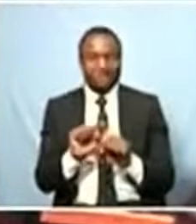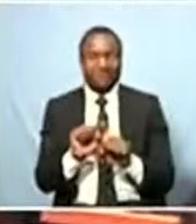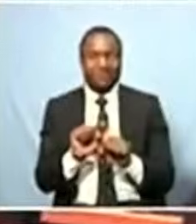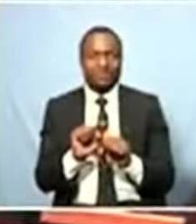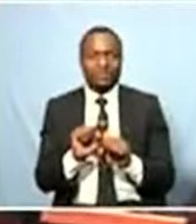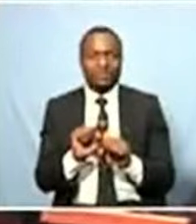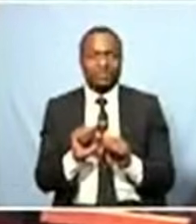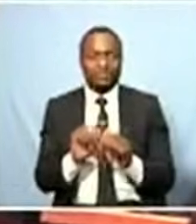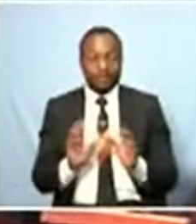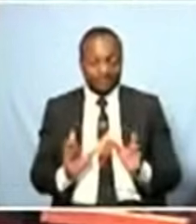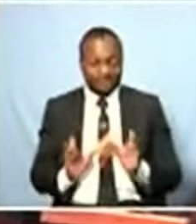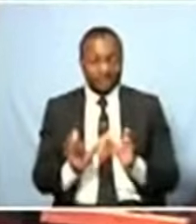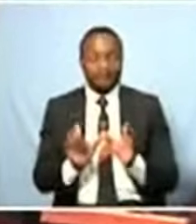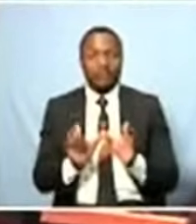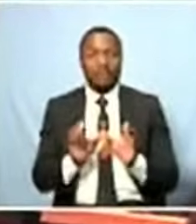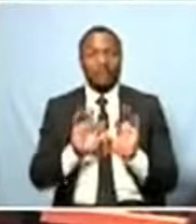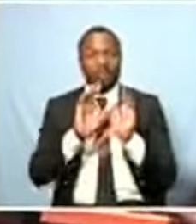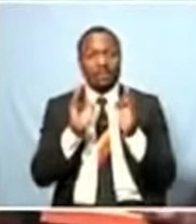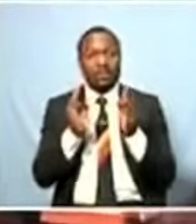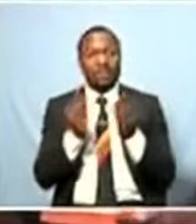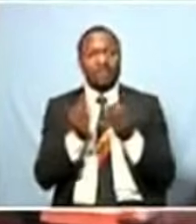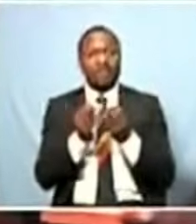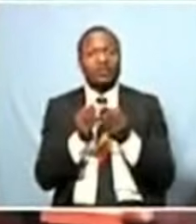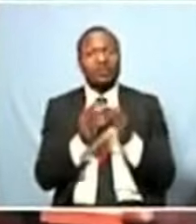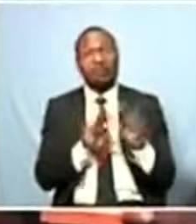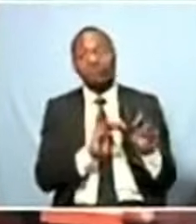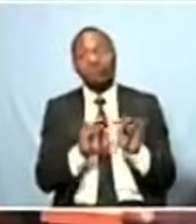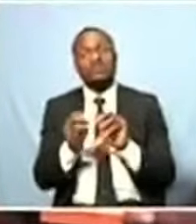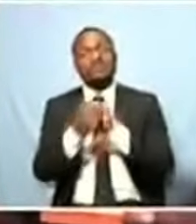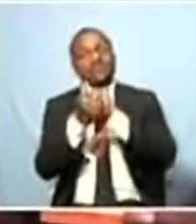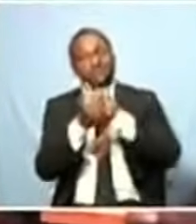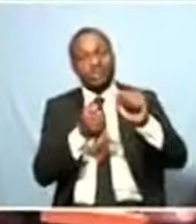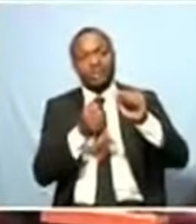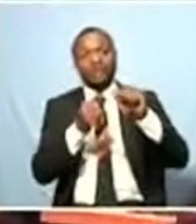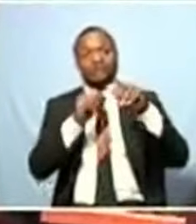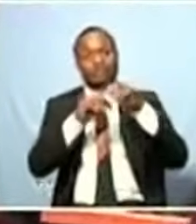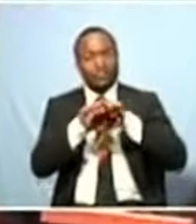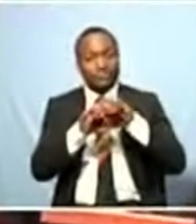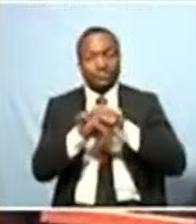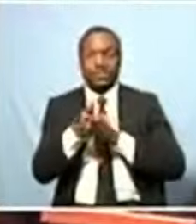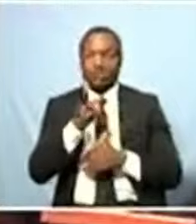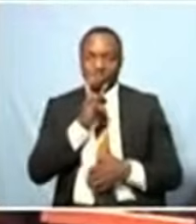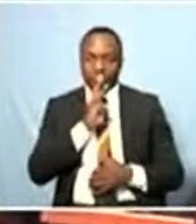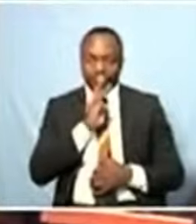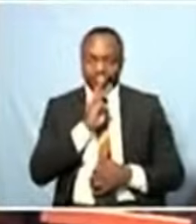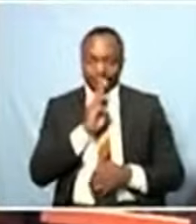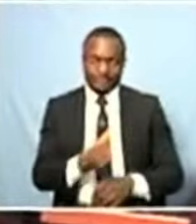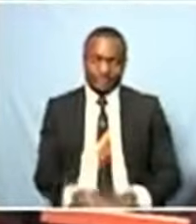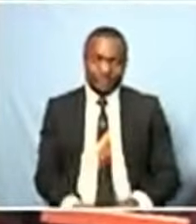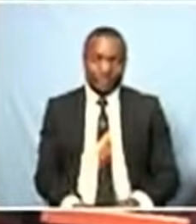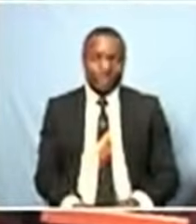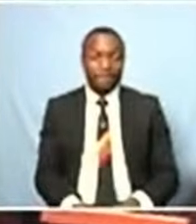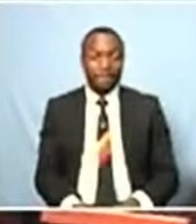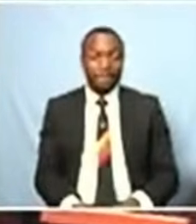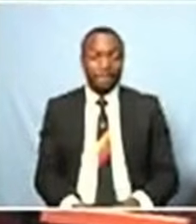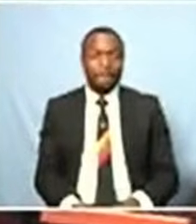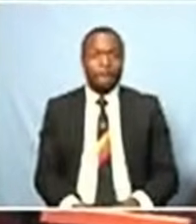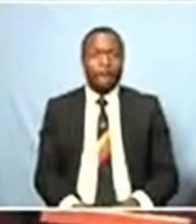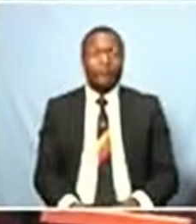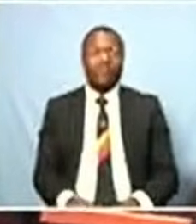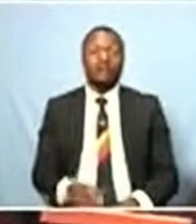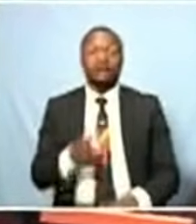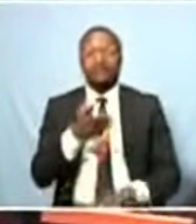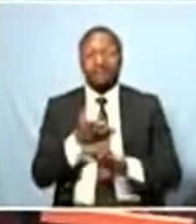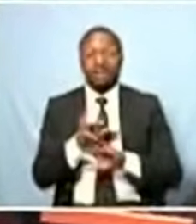forcing families to travel long distances to access water sources, erratic